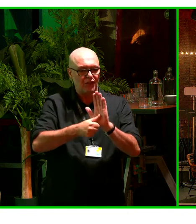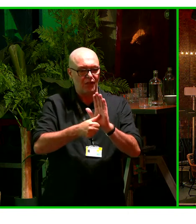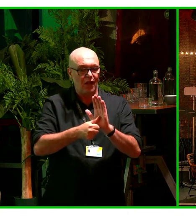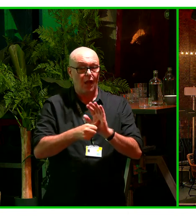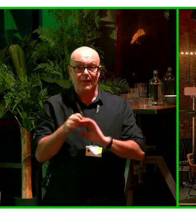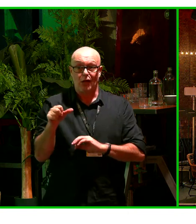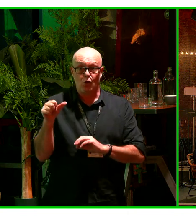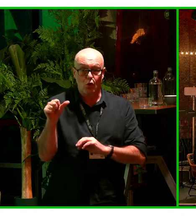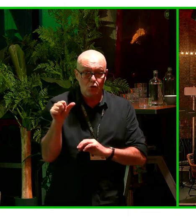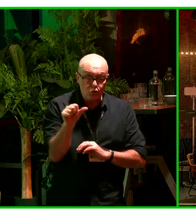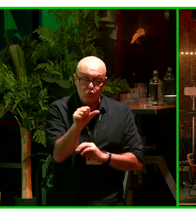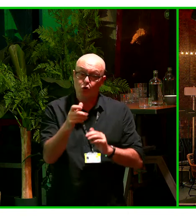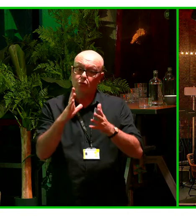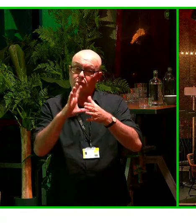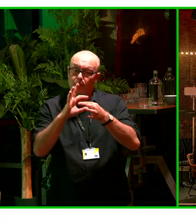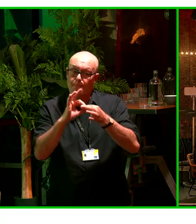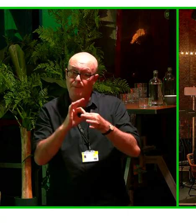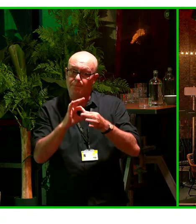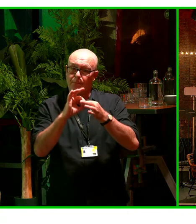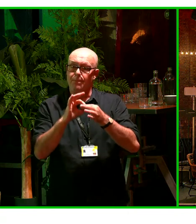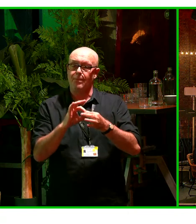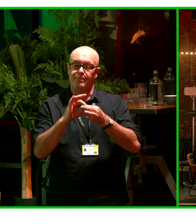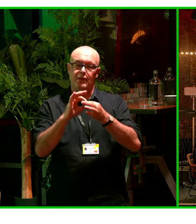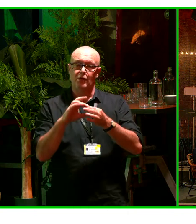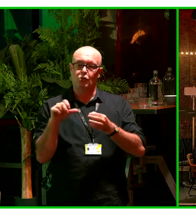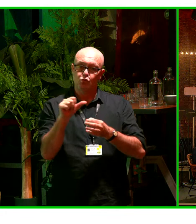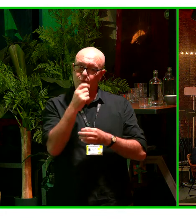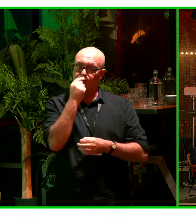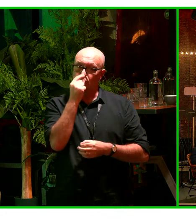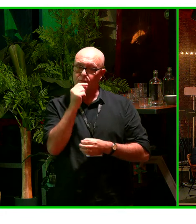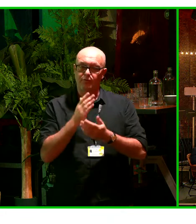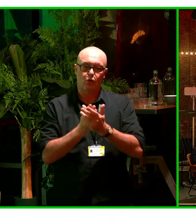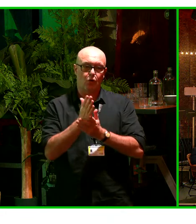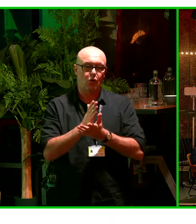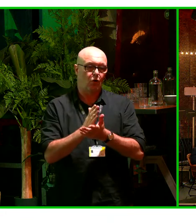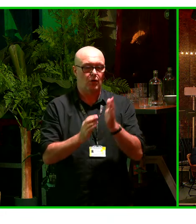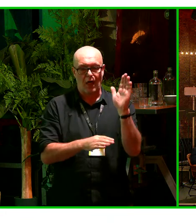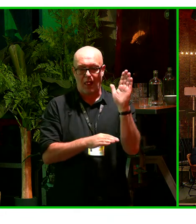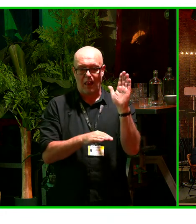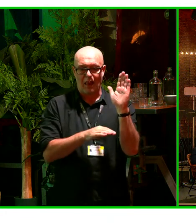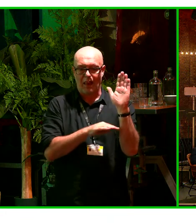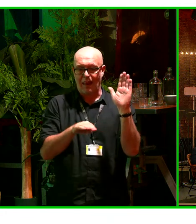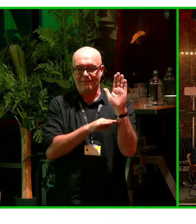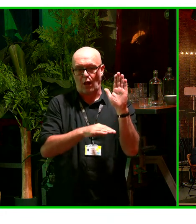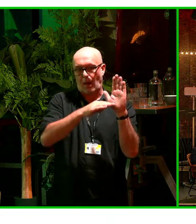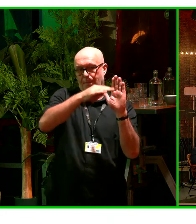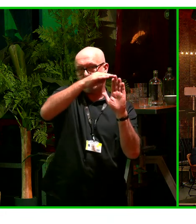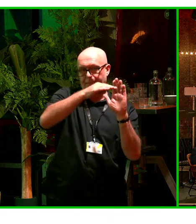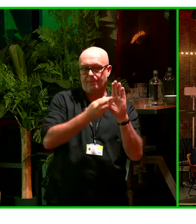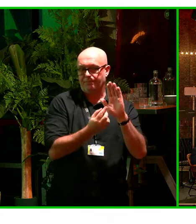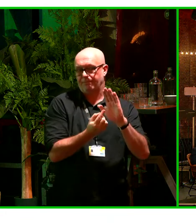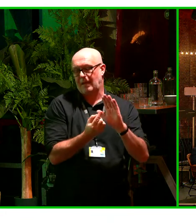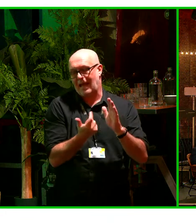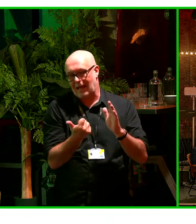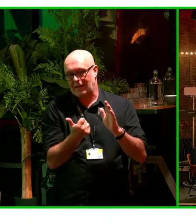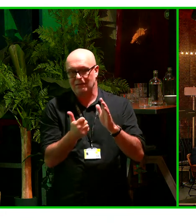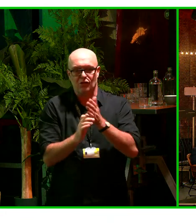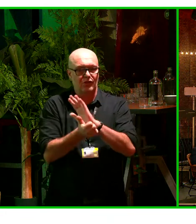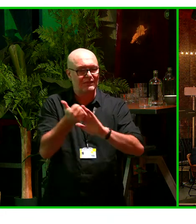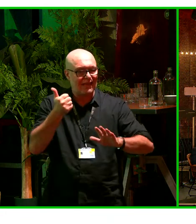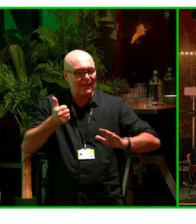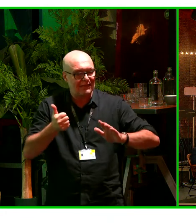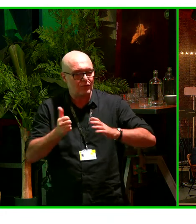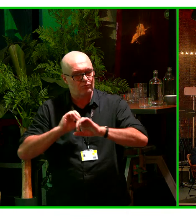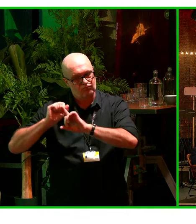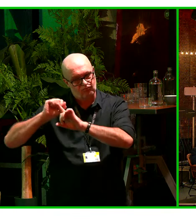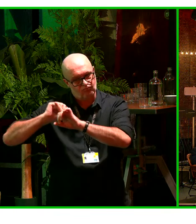be an opportunity to get people with the adequate skills to be able to basically do a lot of the retrofitting work, but also a lot of the work